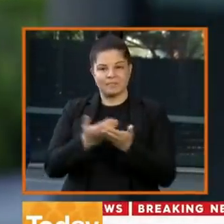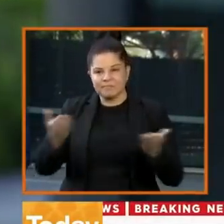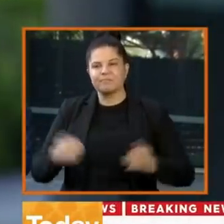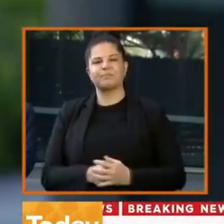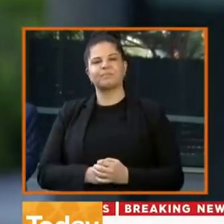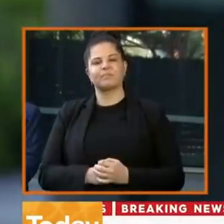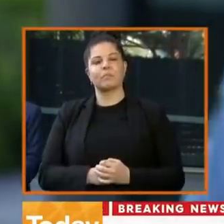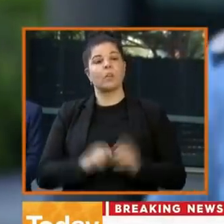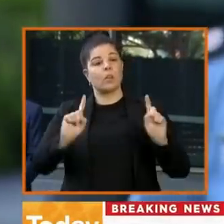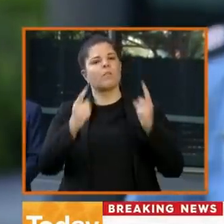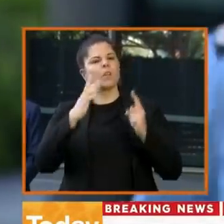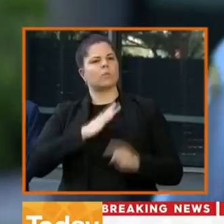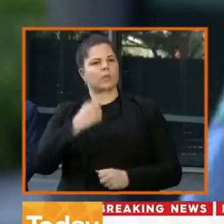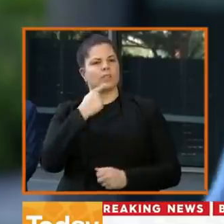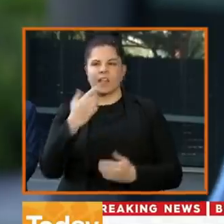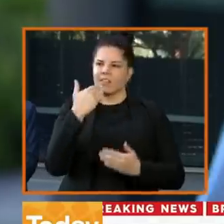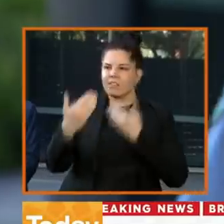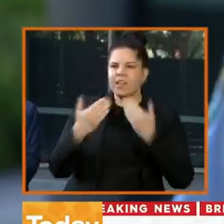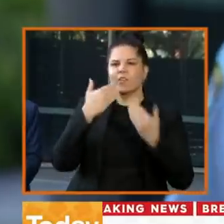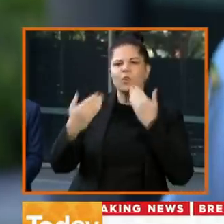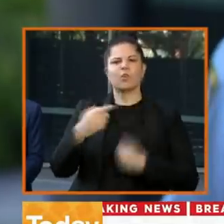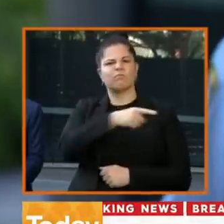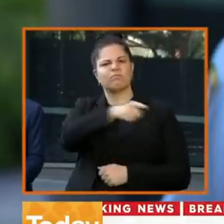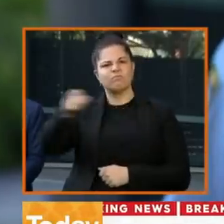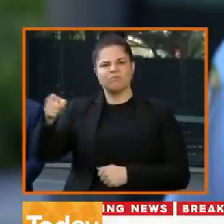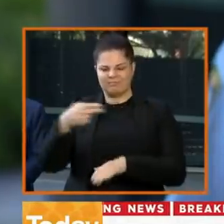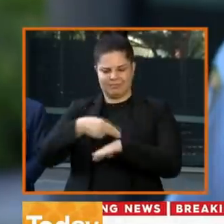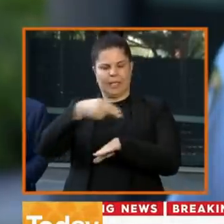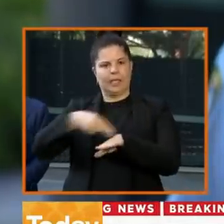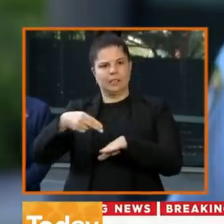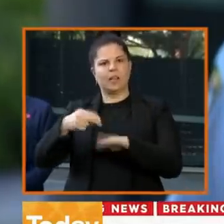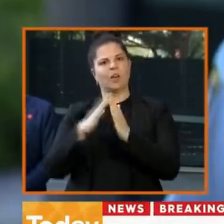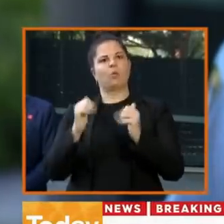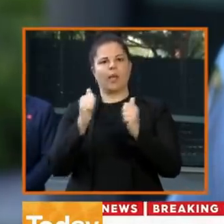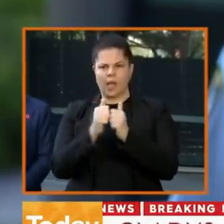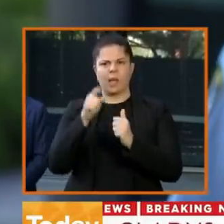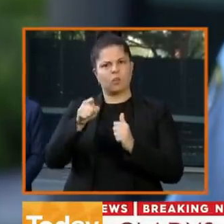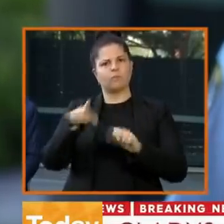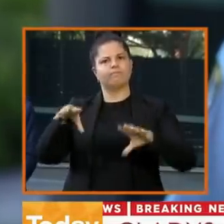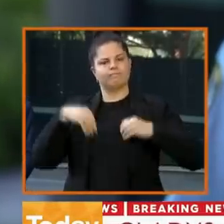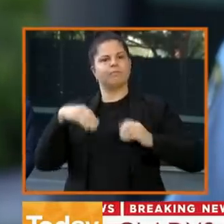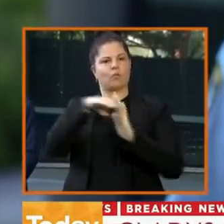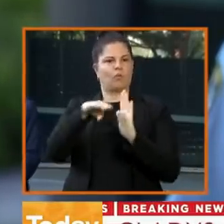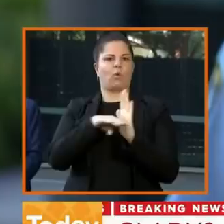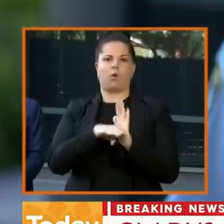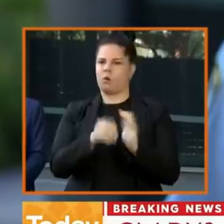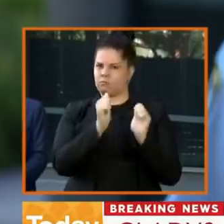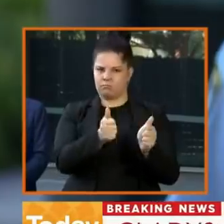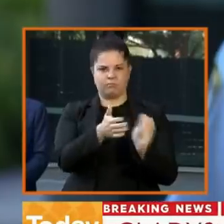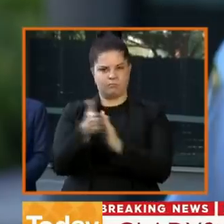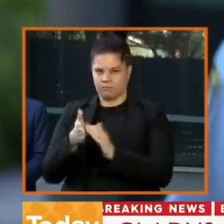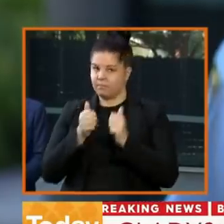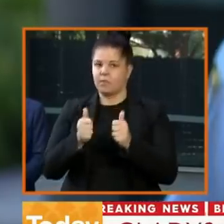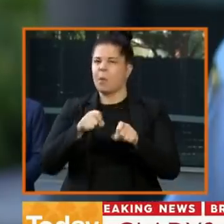I thank everyone for their cooperation over the long weekend, the Easter long weekend. Not only did we see the vast majority of people in